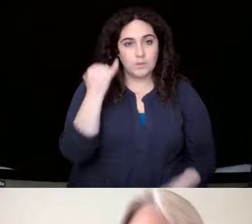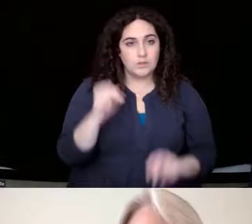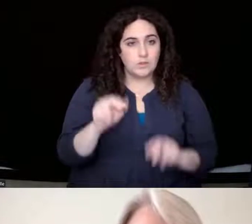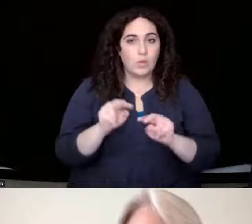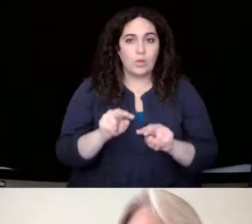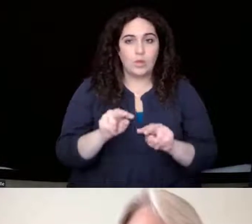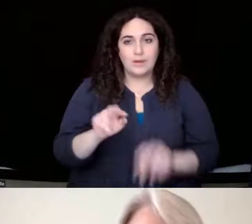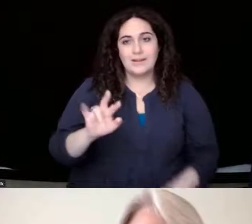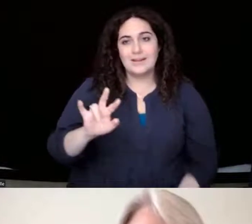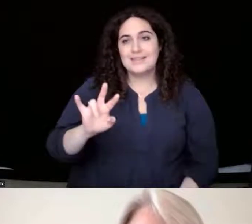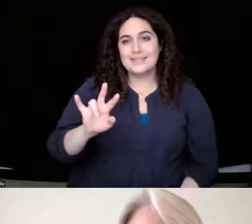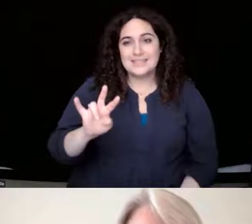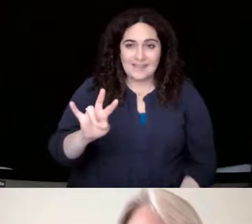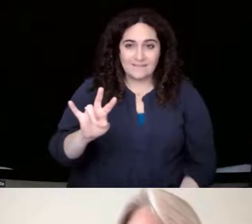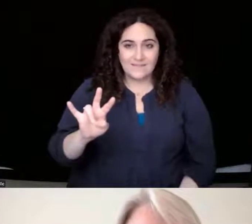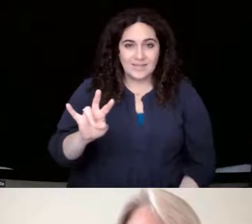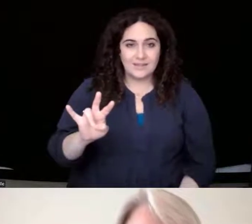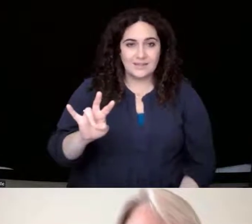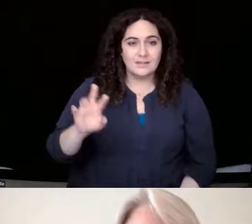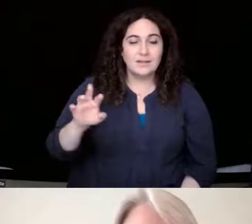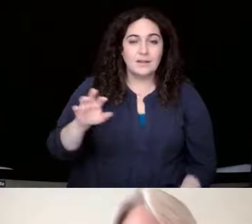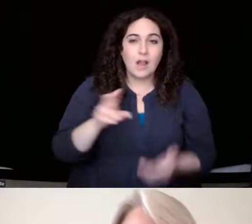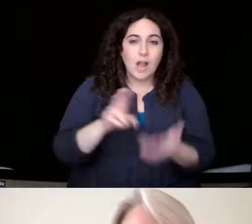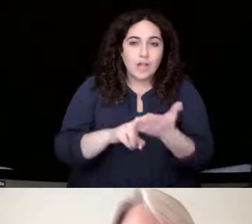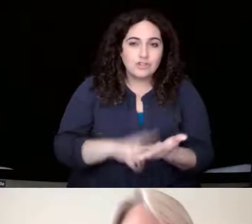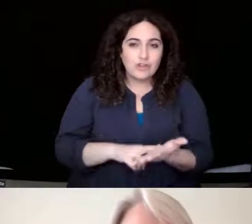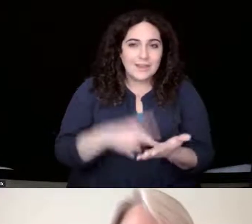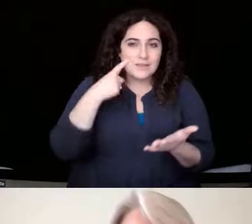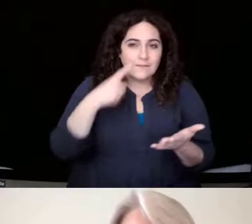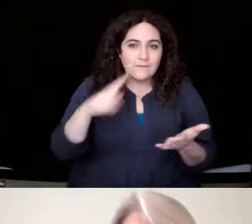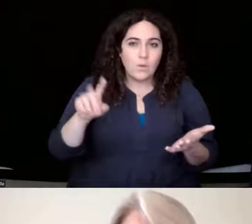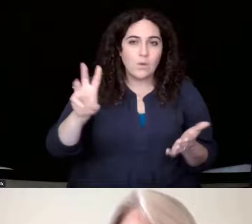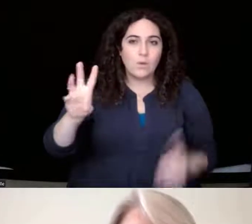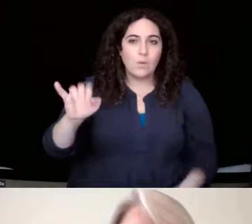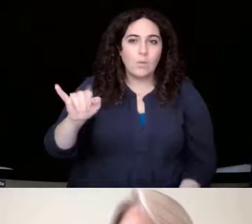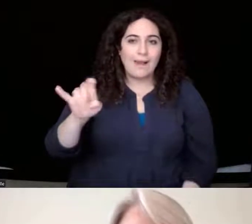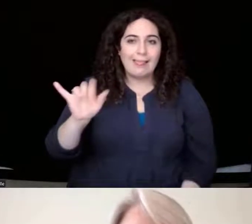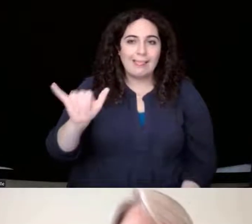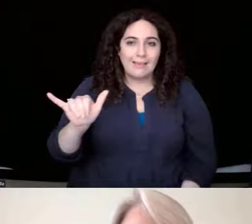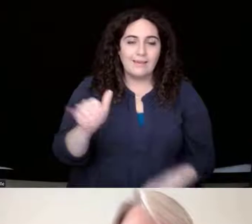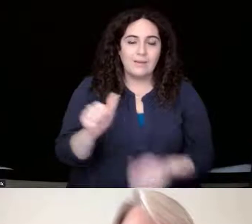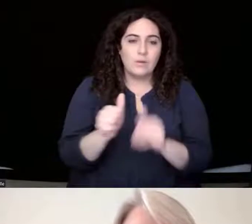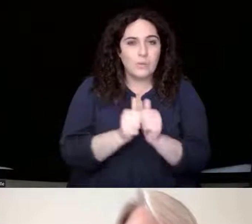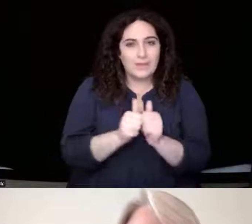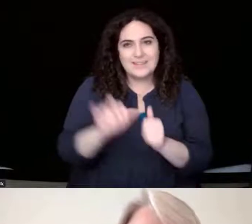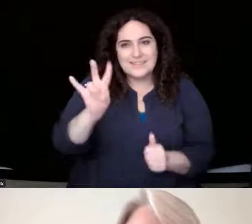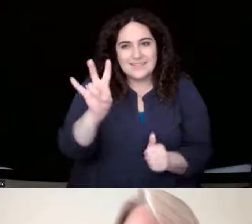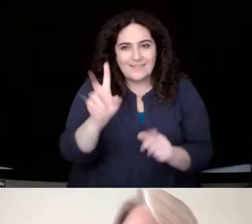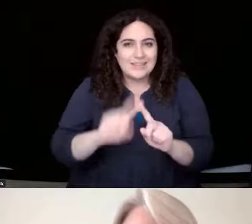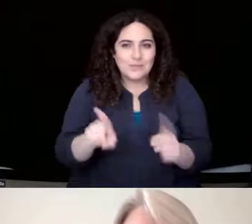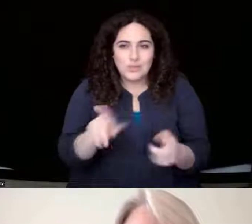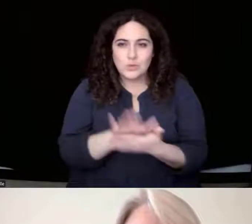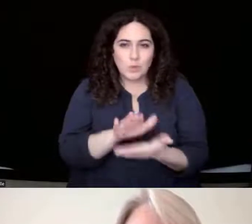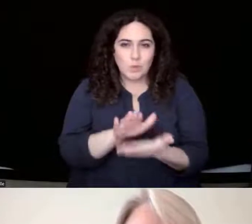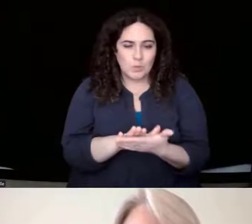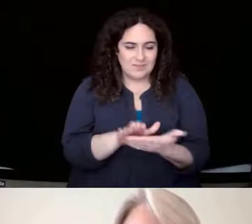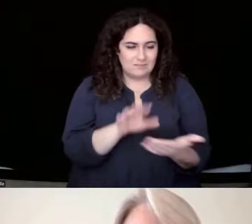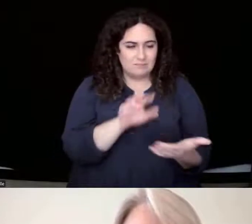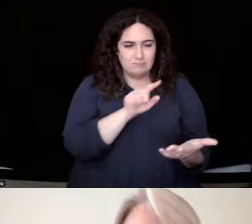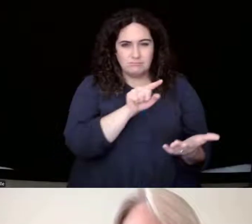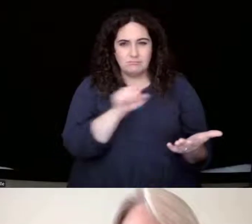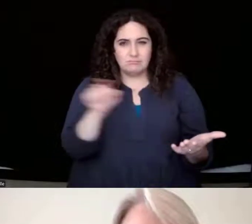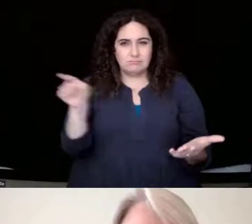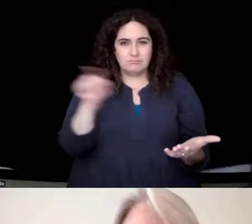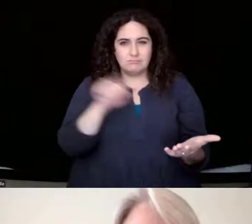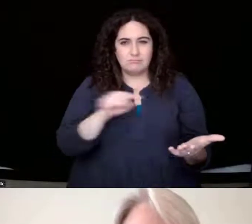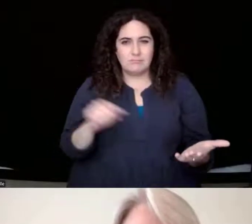Wiley contracts with U.S. institutions, they're going to read a lot the same across most of it. So publishers are not going to